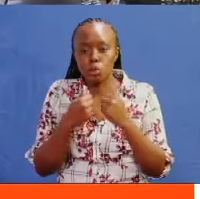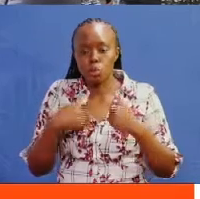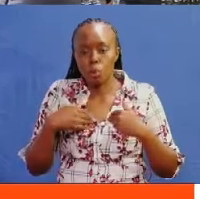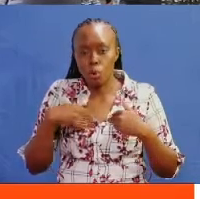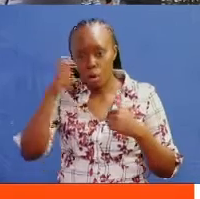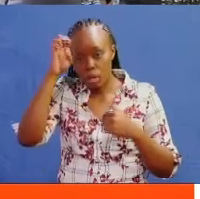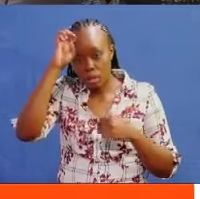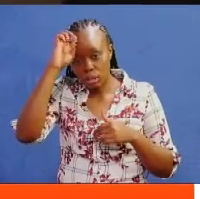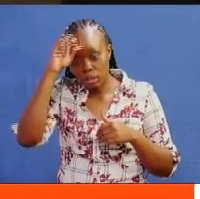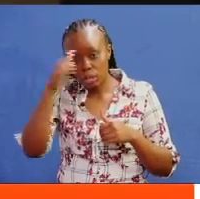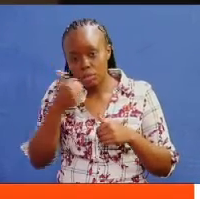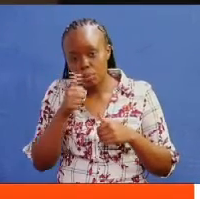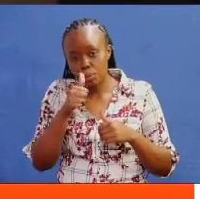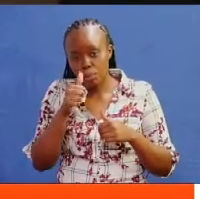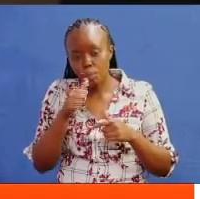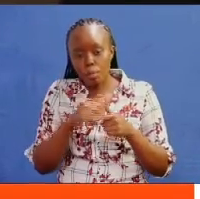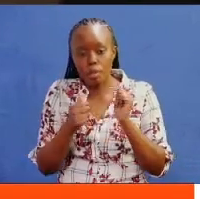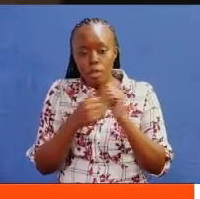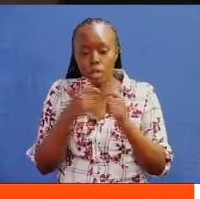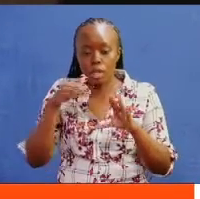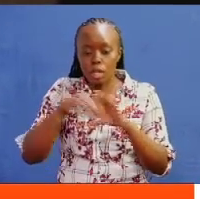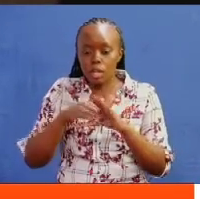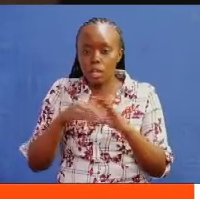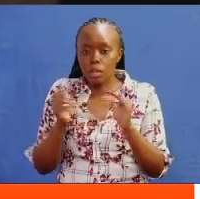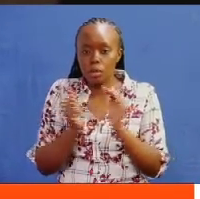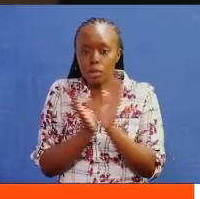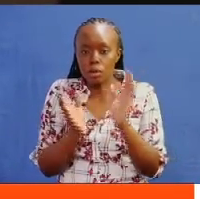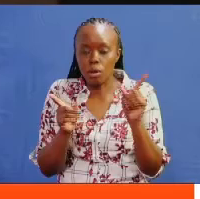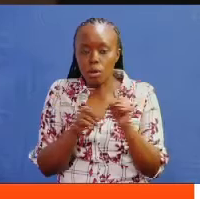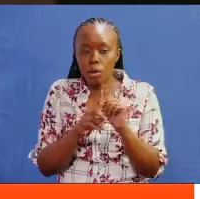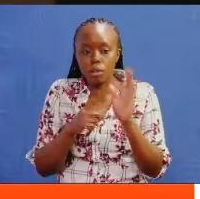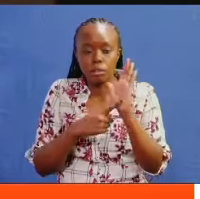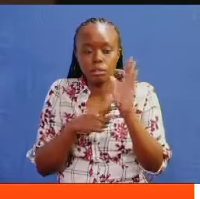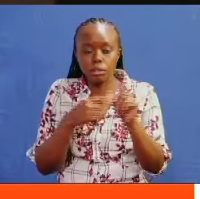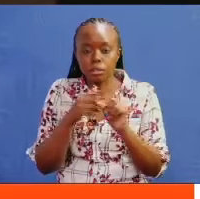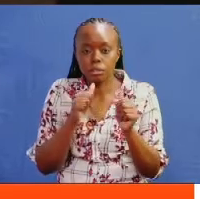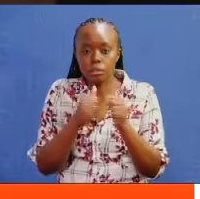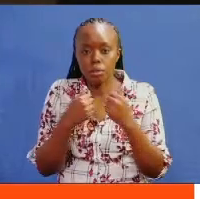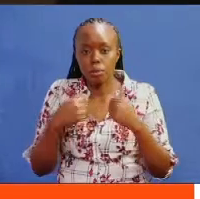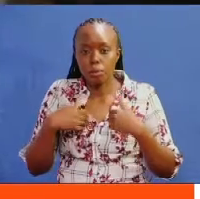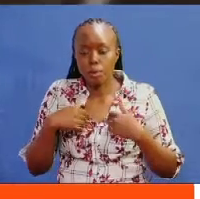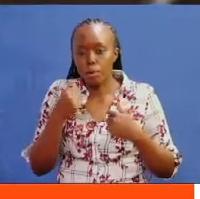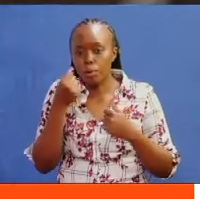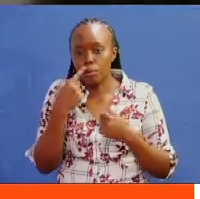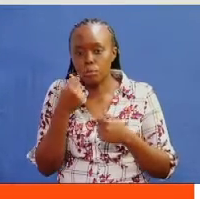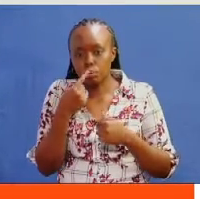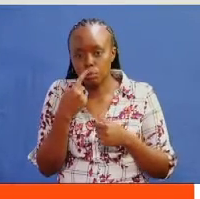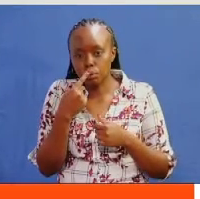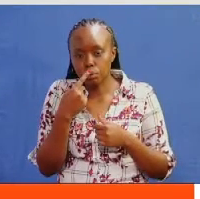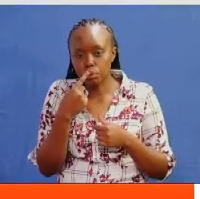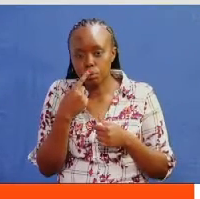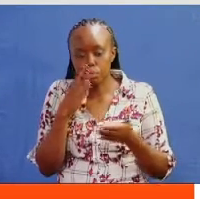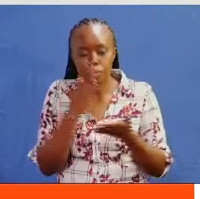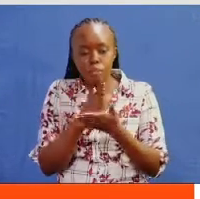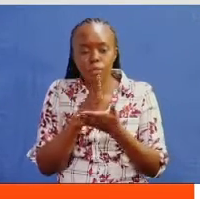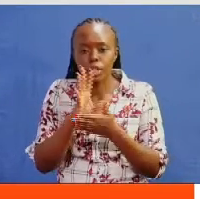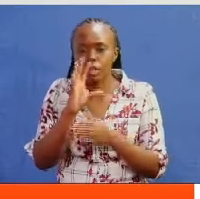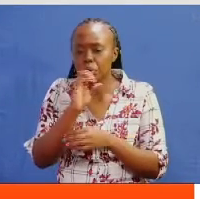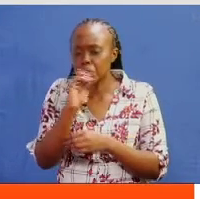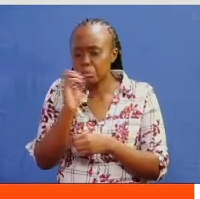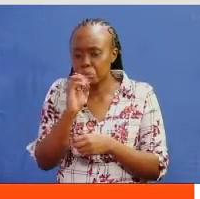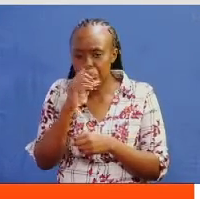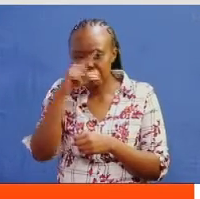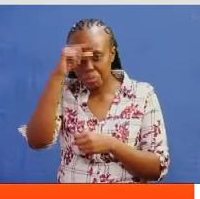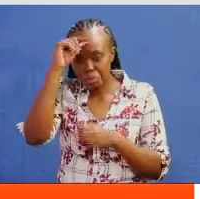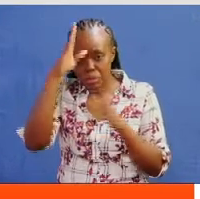education is still a marriage in the public concerning the coronavirus vaccination. Honestly, no. The